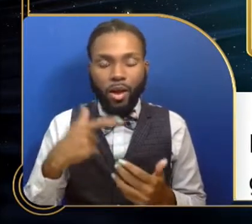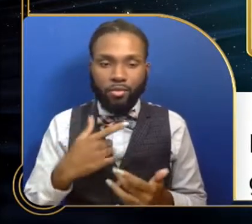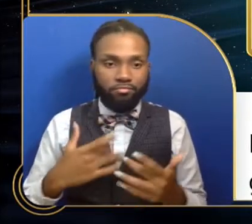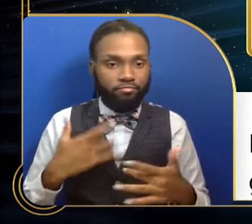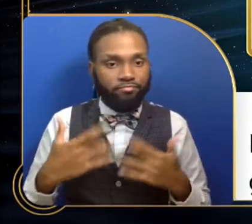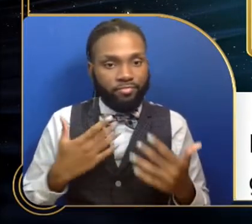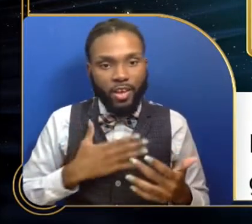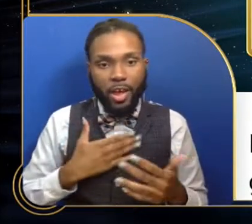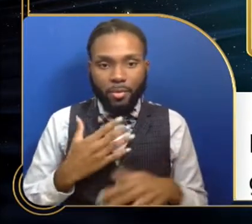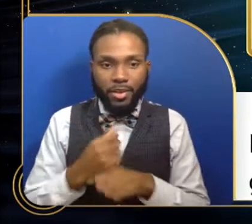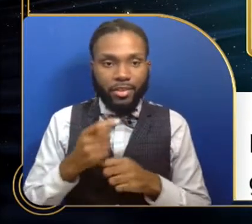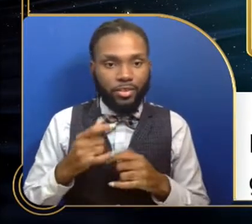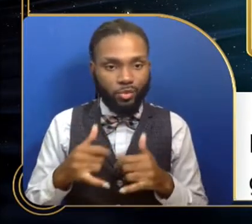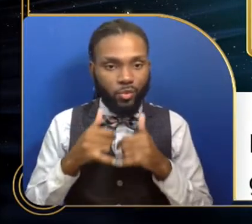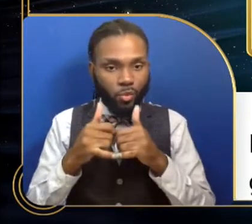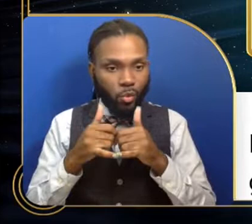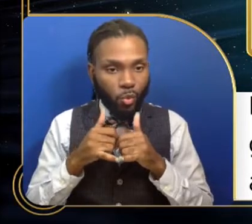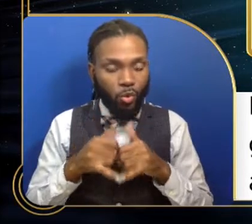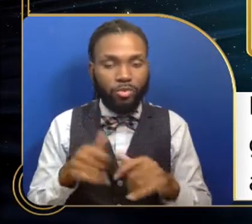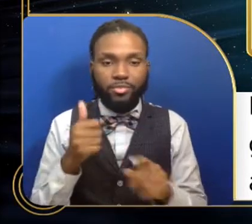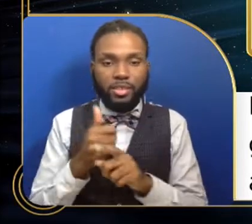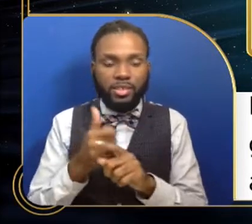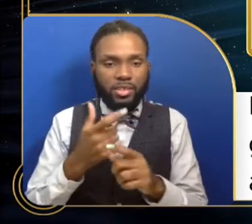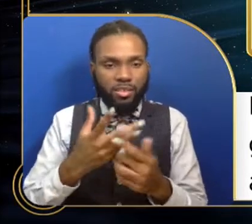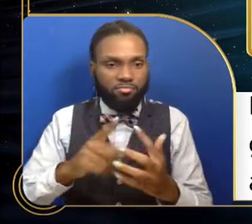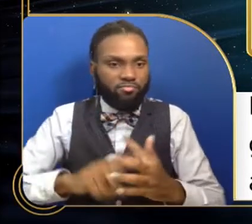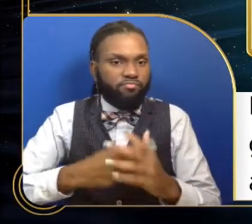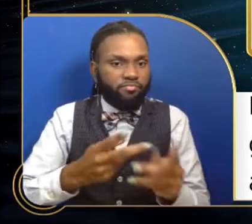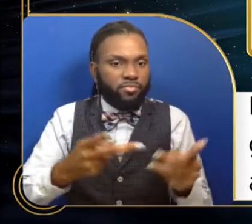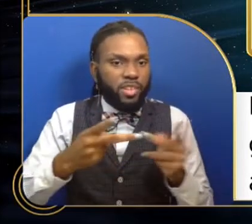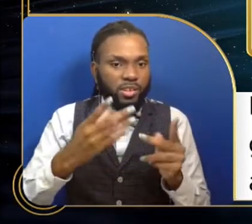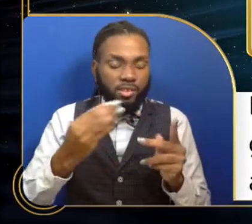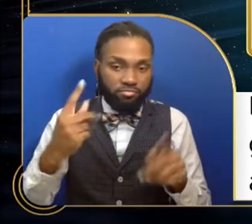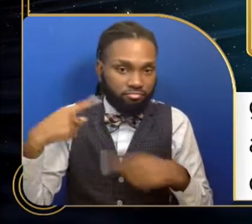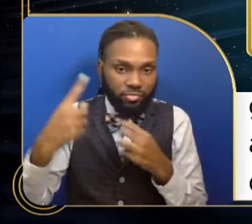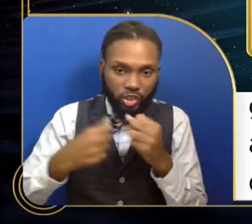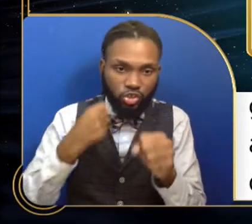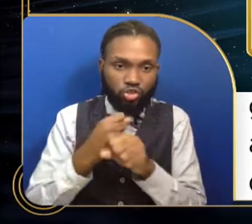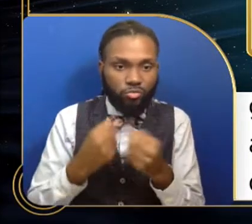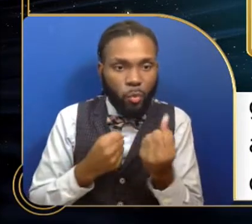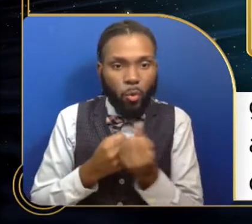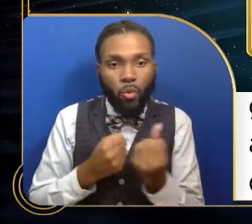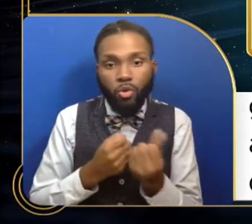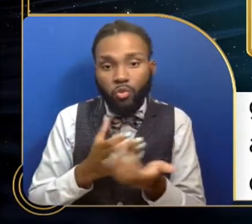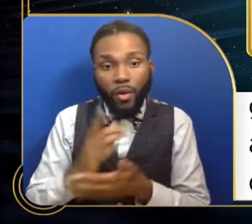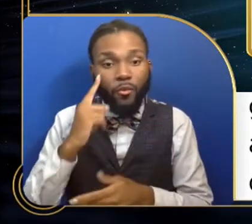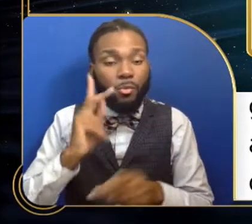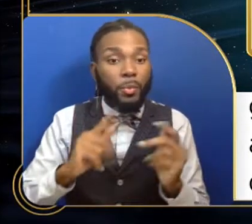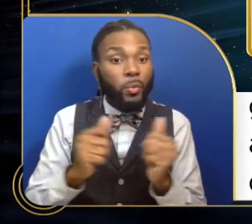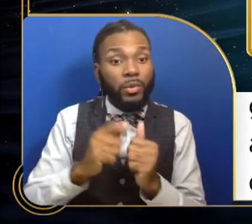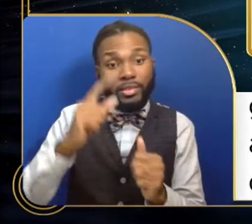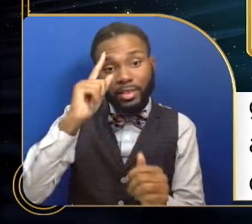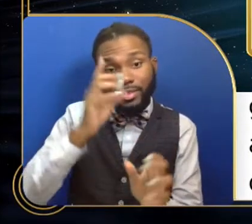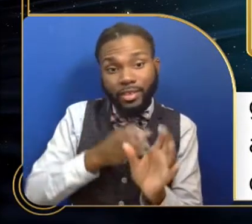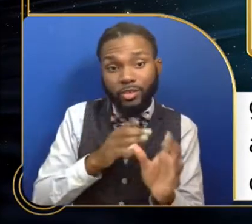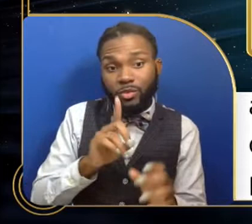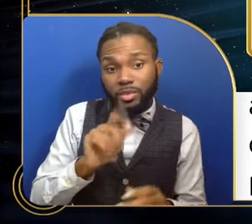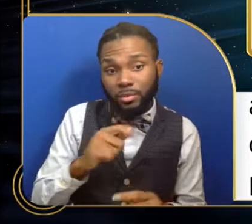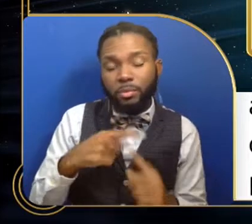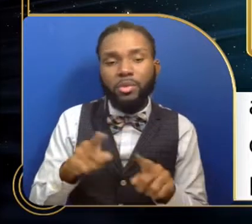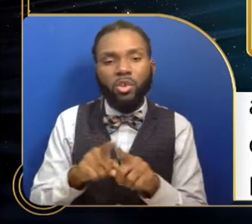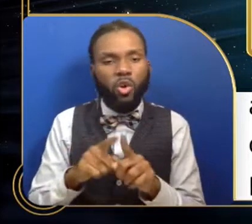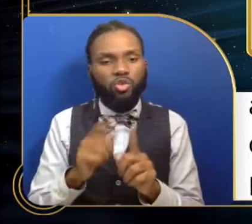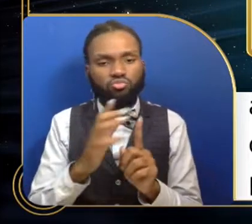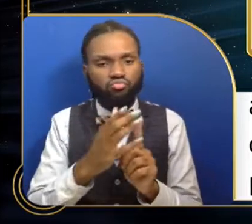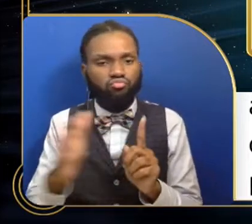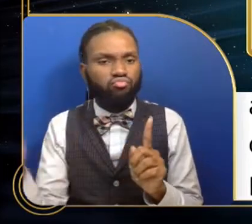ground zero and have been all this time for decades for promoting the rights of people with psychiatric disabilities, but across disabilities.